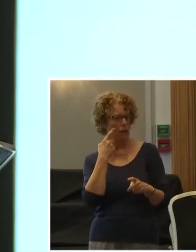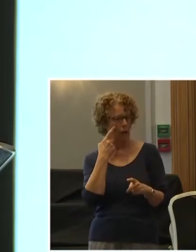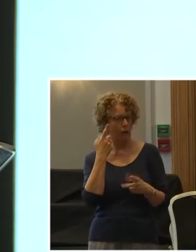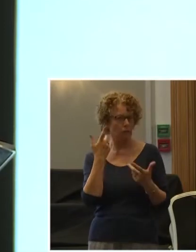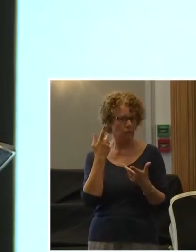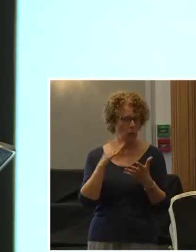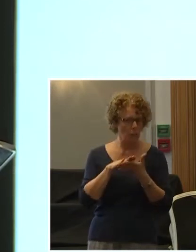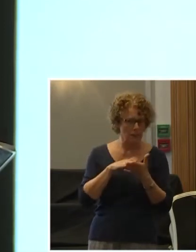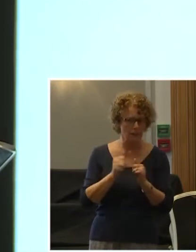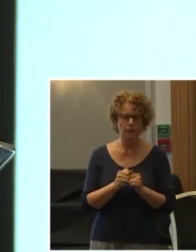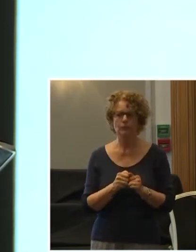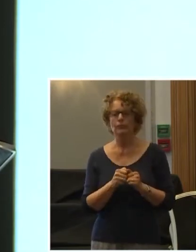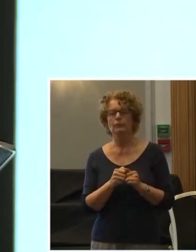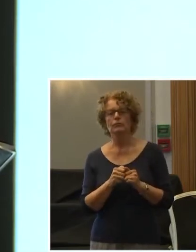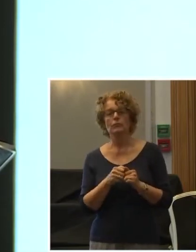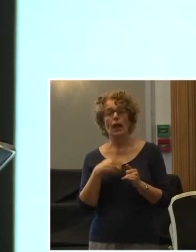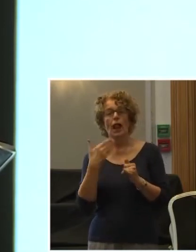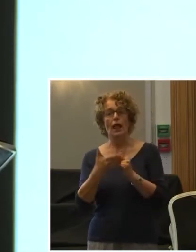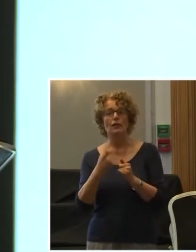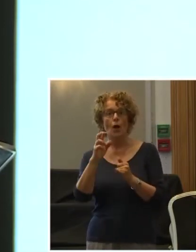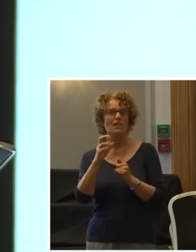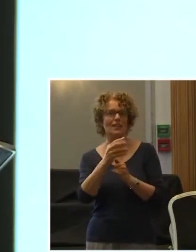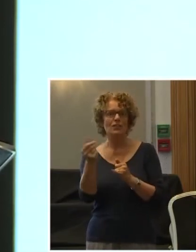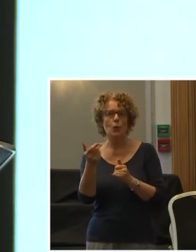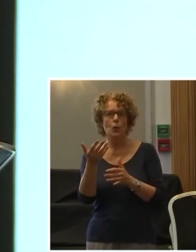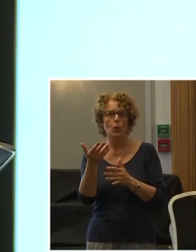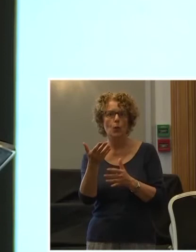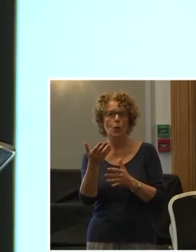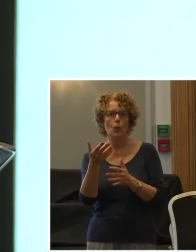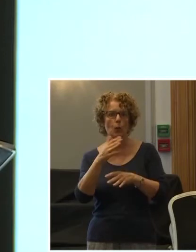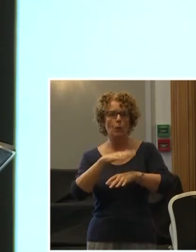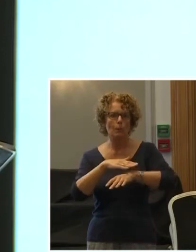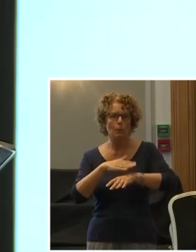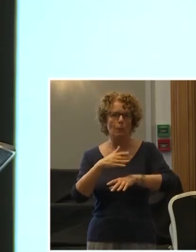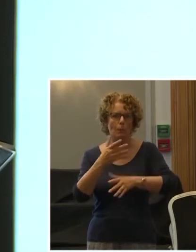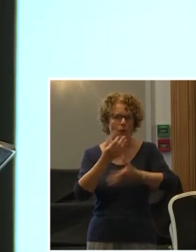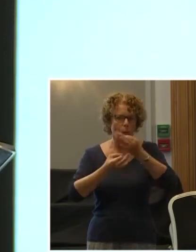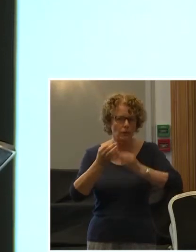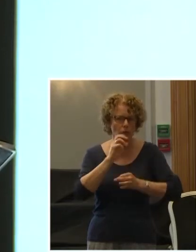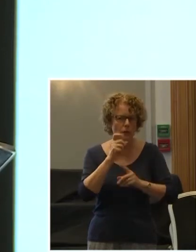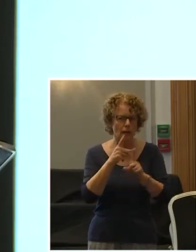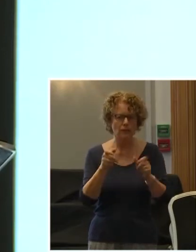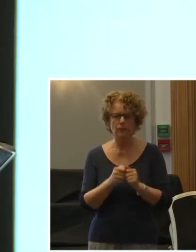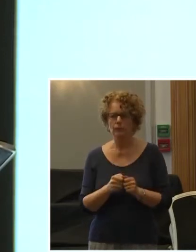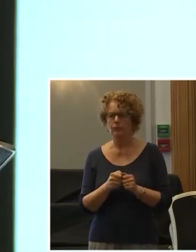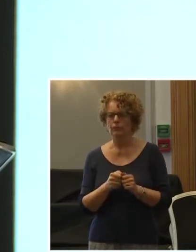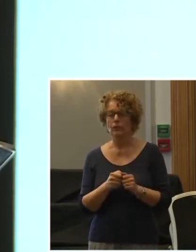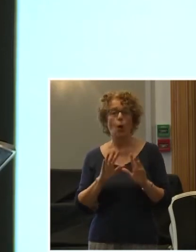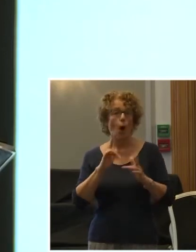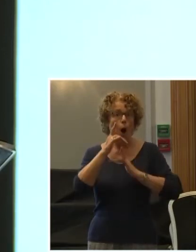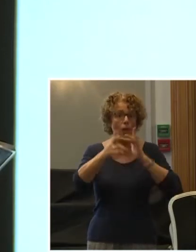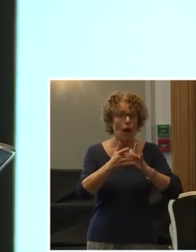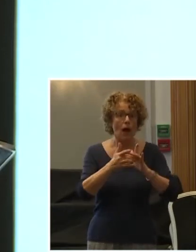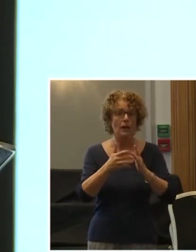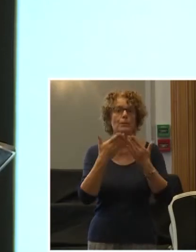end of the session, I'm hoping there'll be a couple of minutes. So if anyone in the room has a question, please get ready for that. Or if you're online, please use